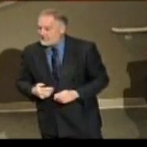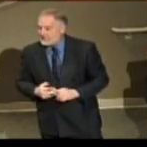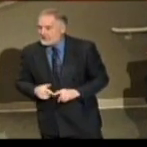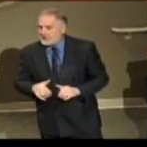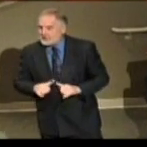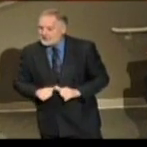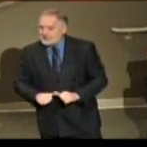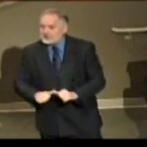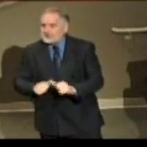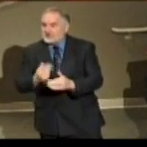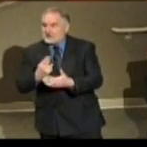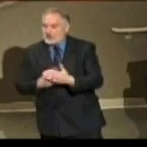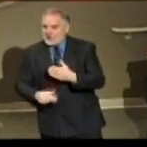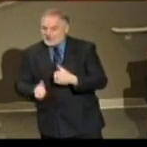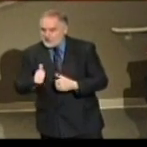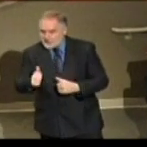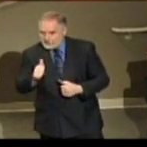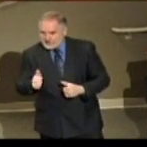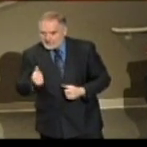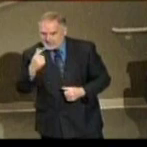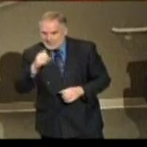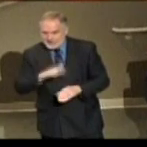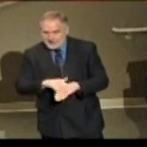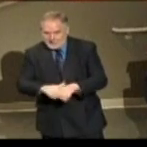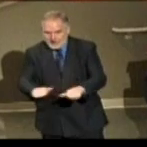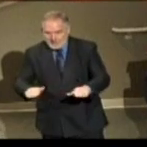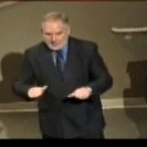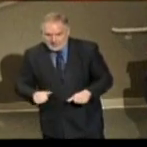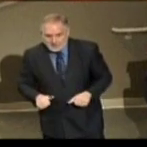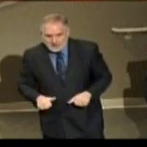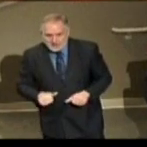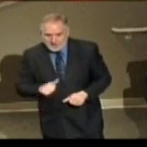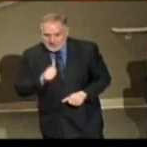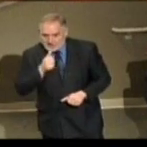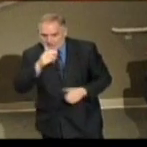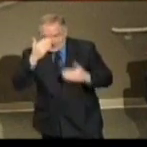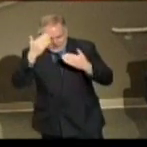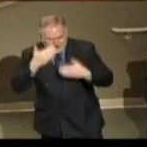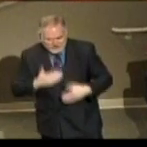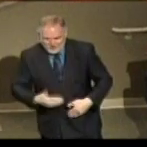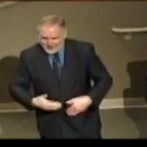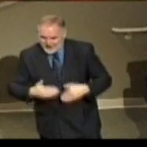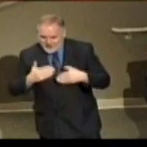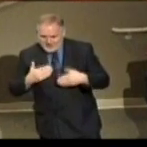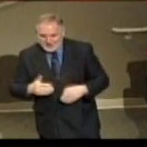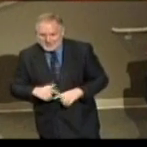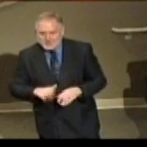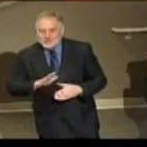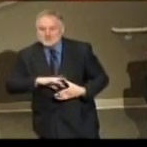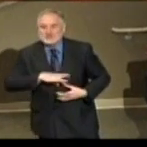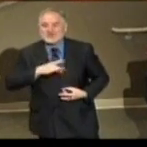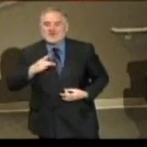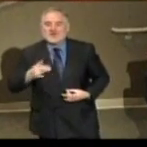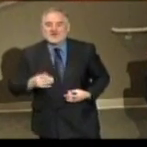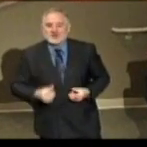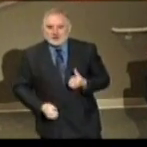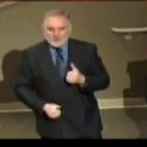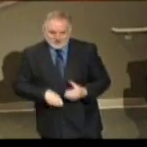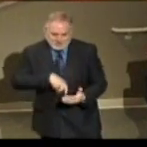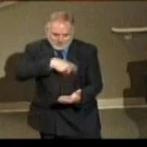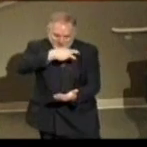can still humble yourself, because at the altar, it's not your body you're bowing, it's your spirit you're